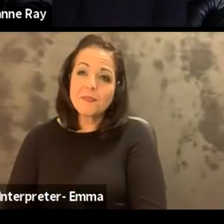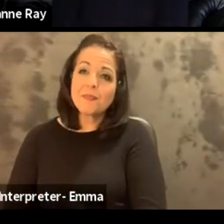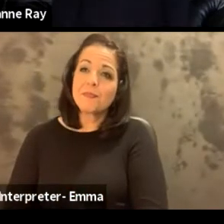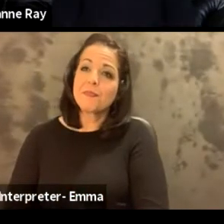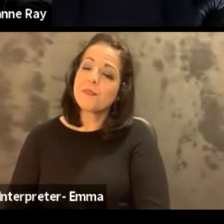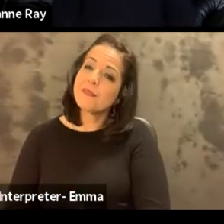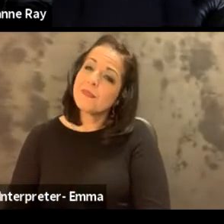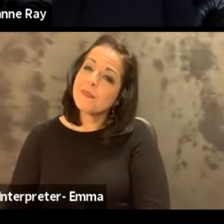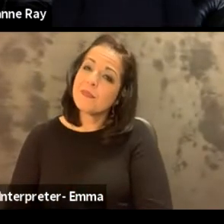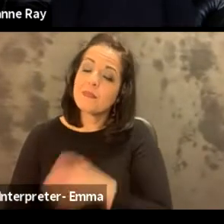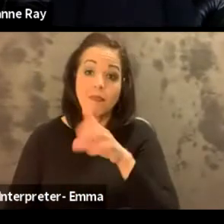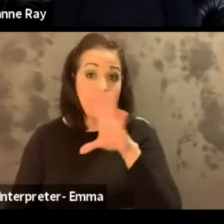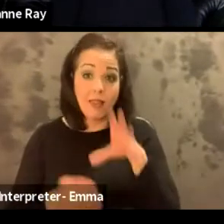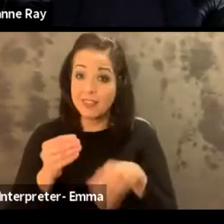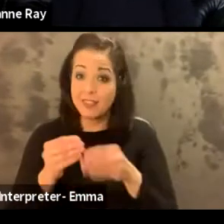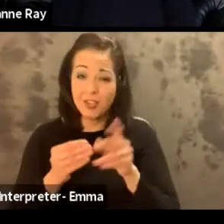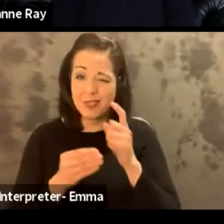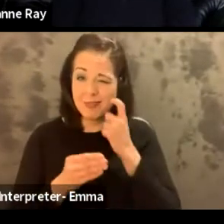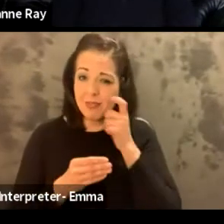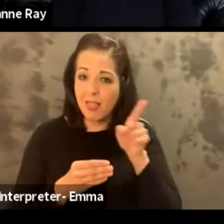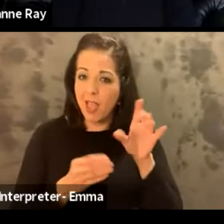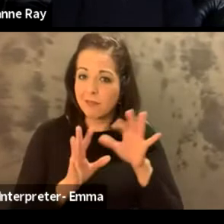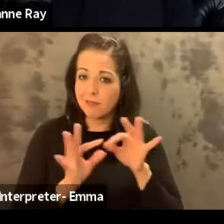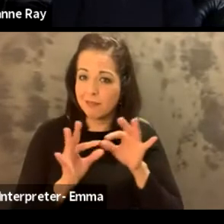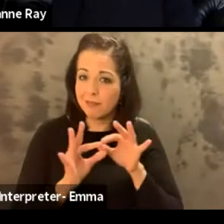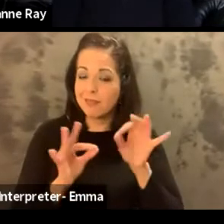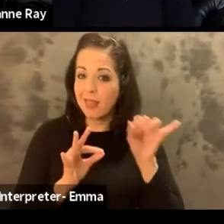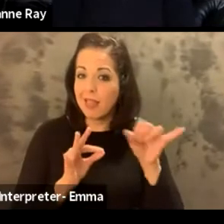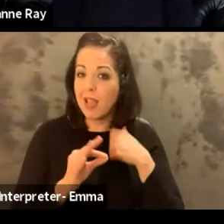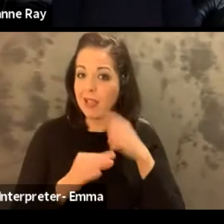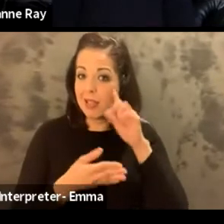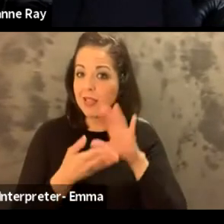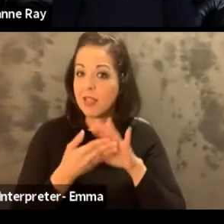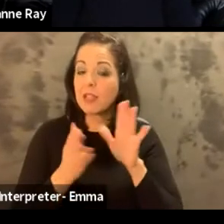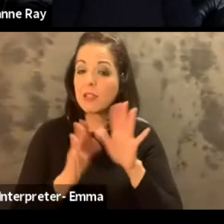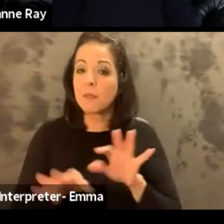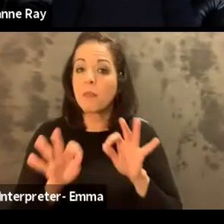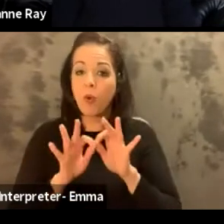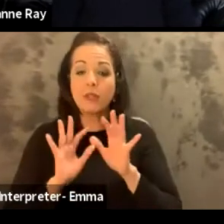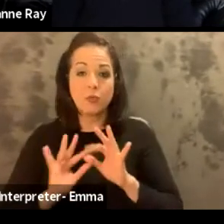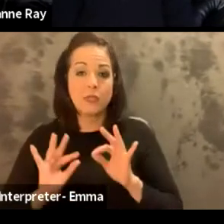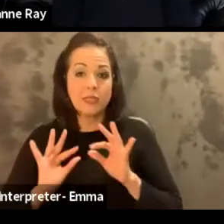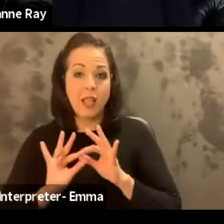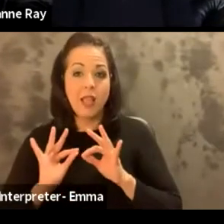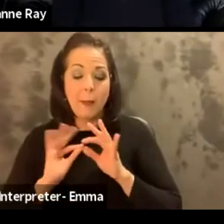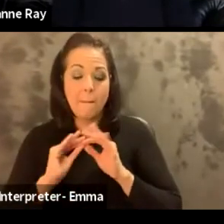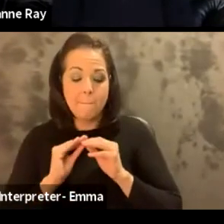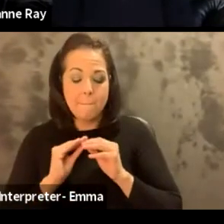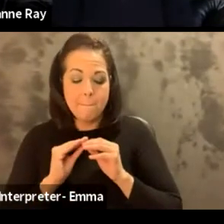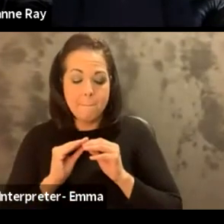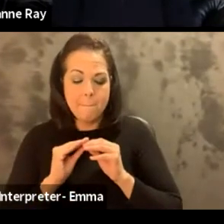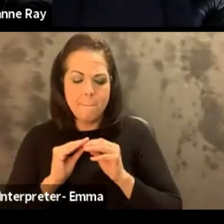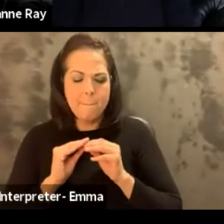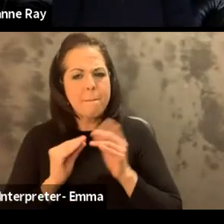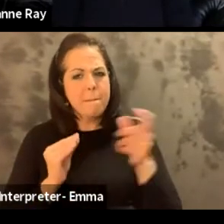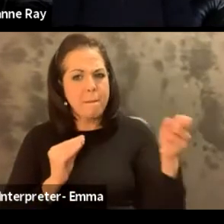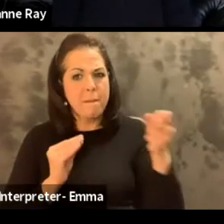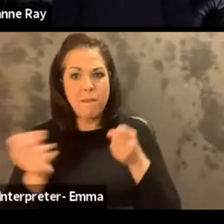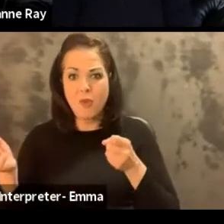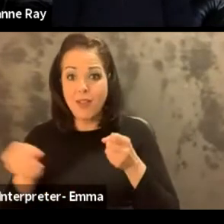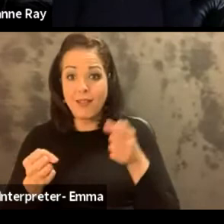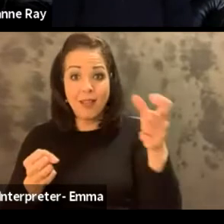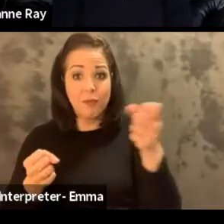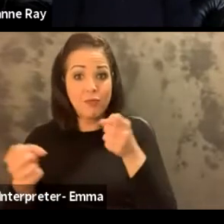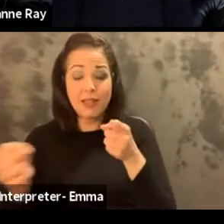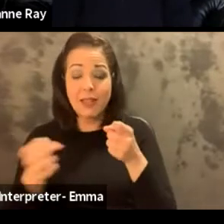In addition to all of that, you know, I think it's important to say that, you know, bringing writers to